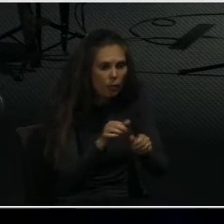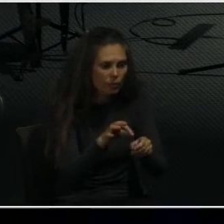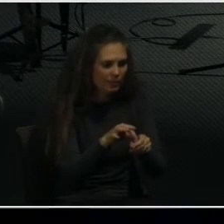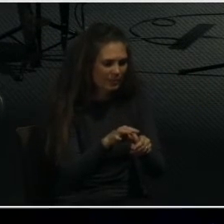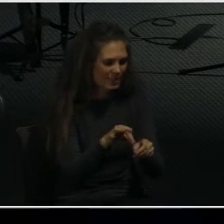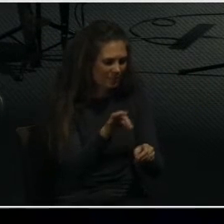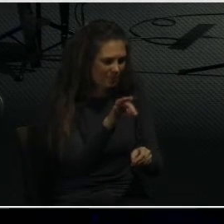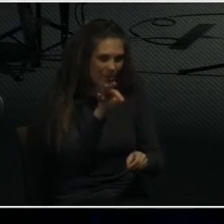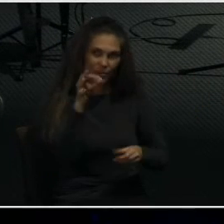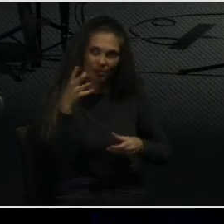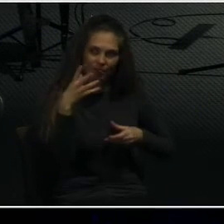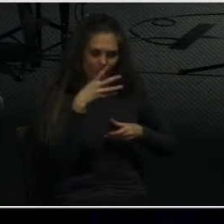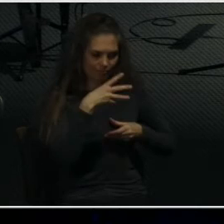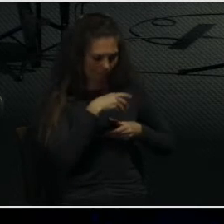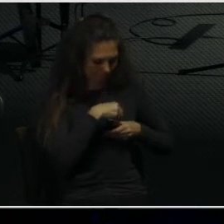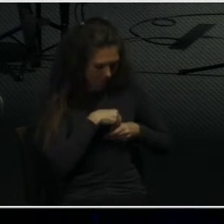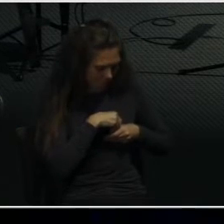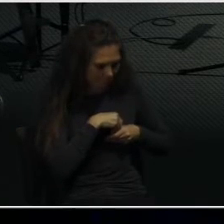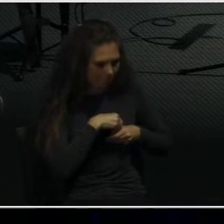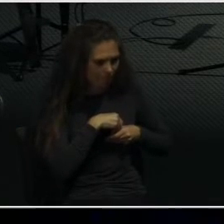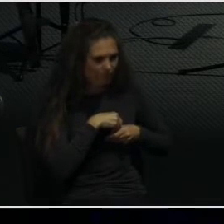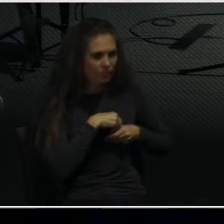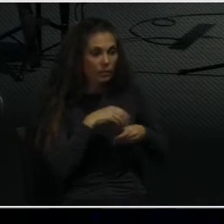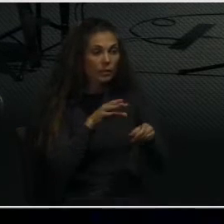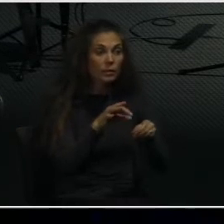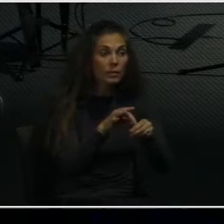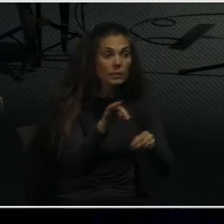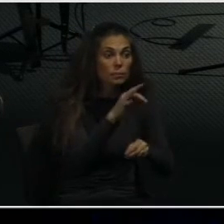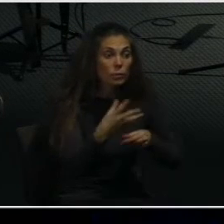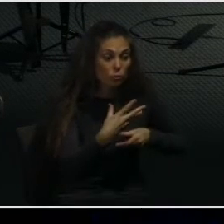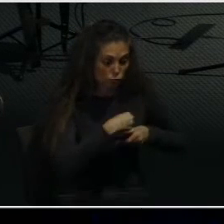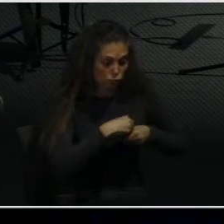And I get this from Jesus.